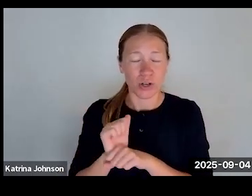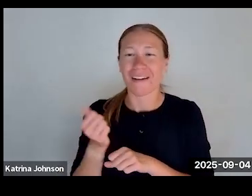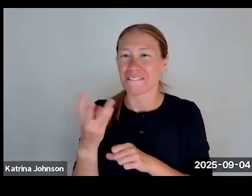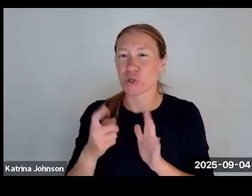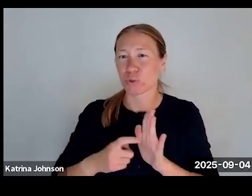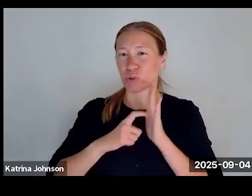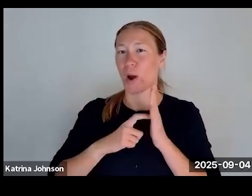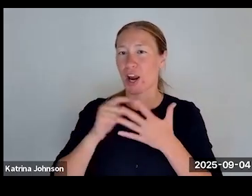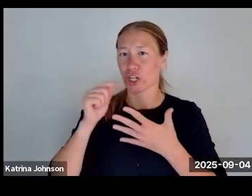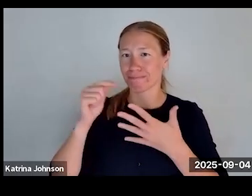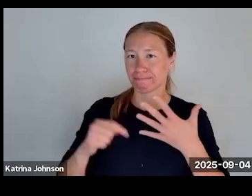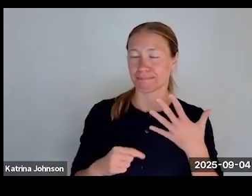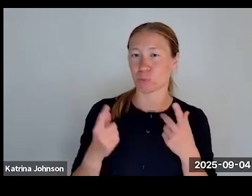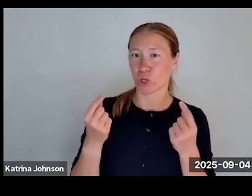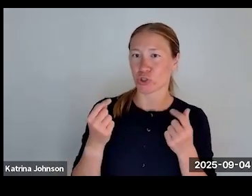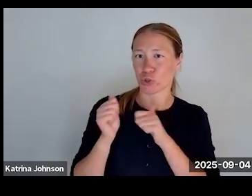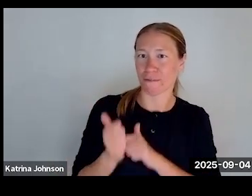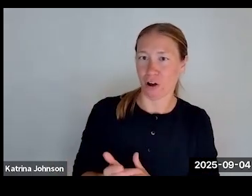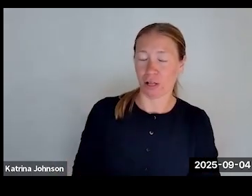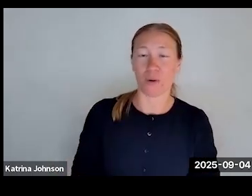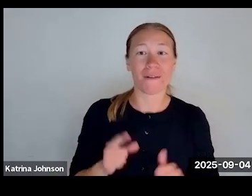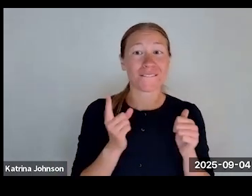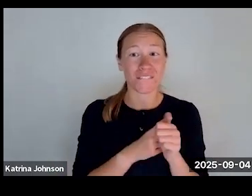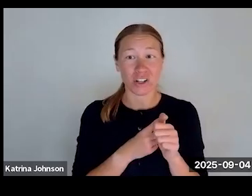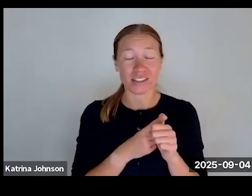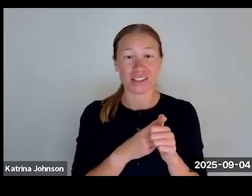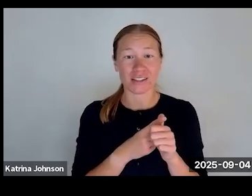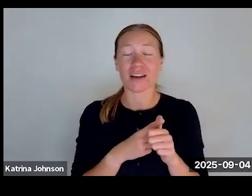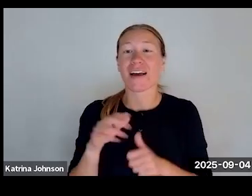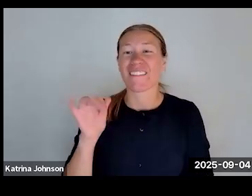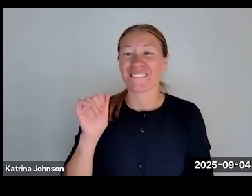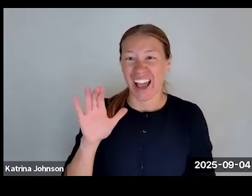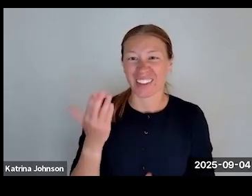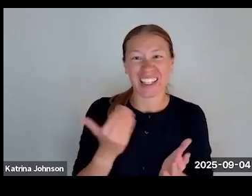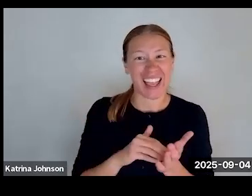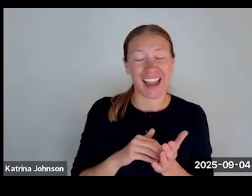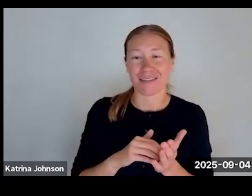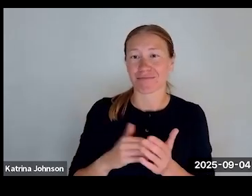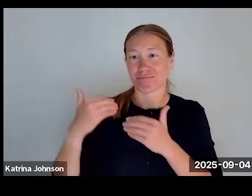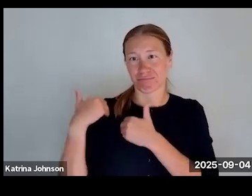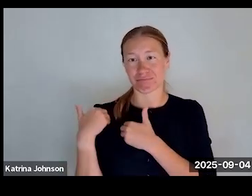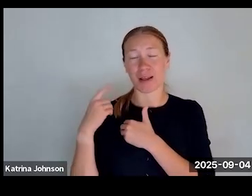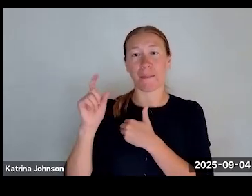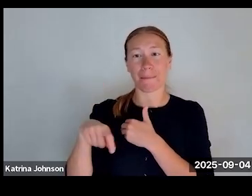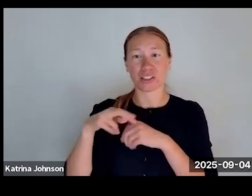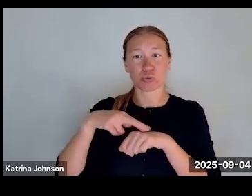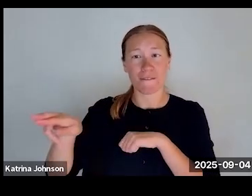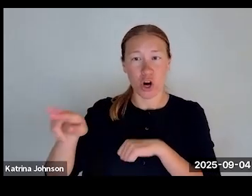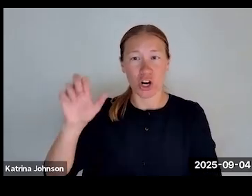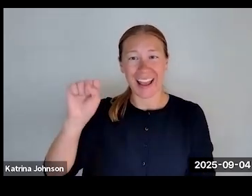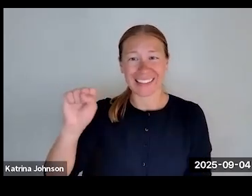follow. First, faculty again are obligated to refer the student to Services for Students